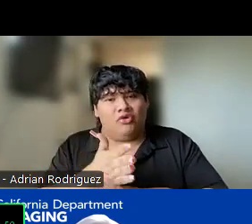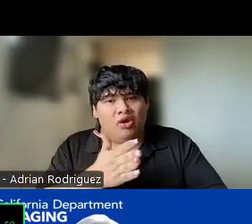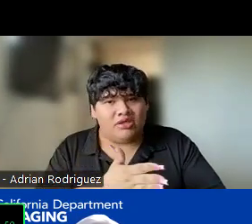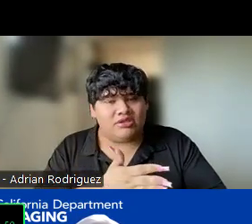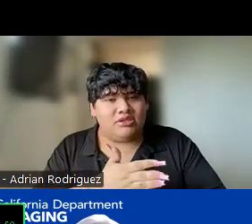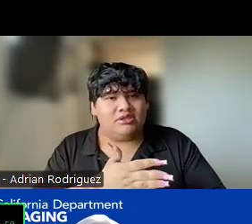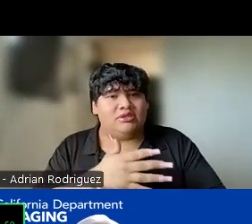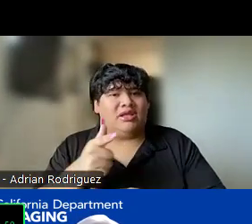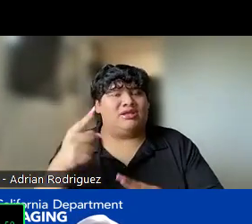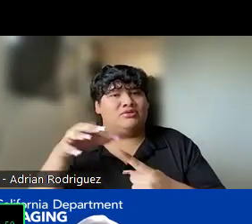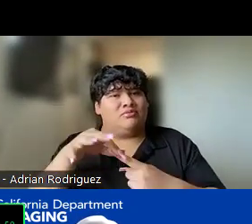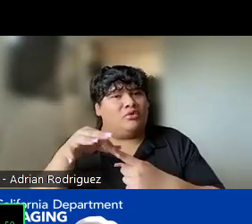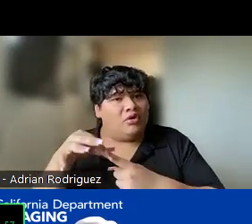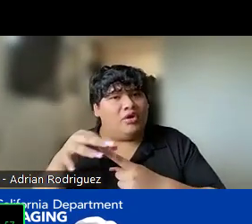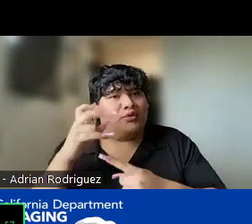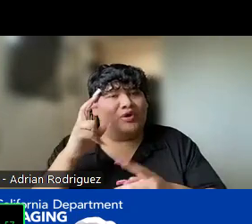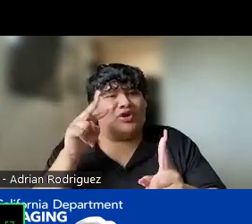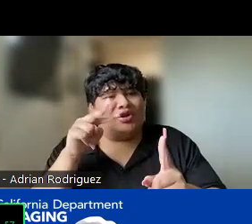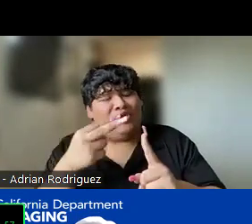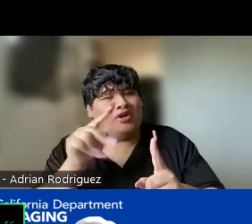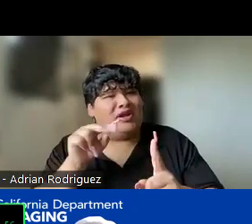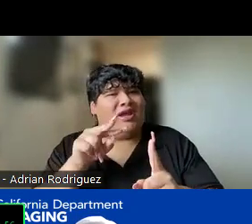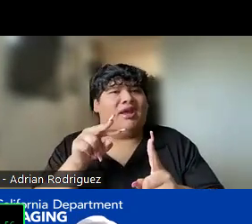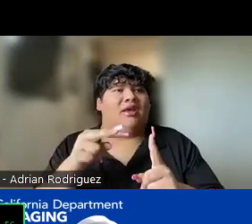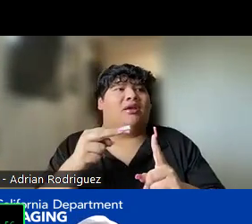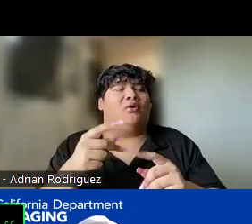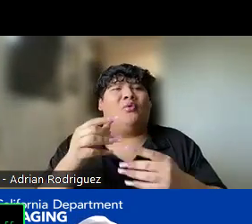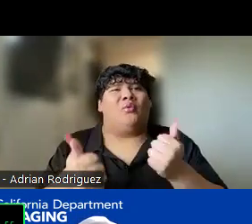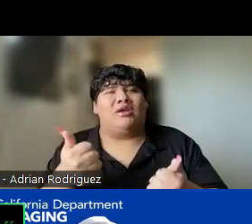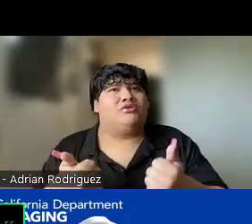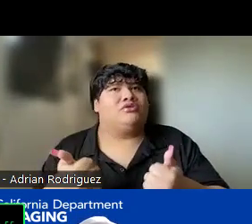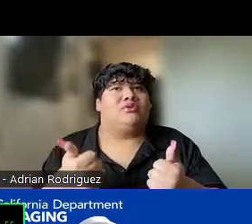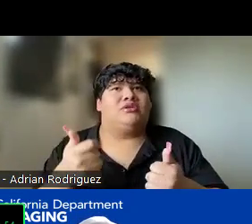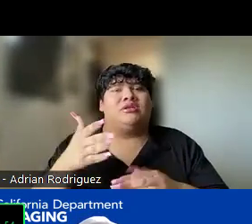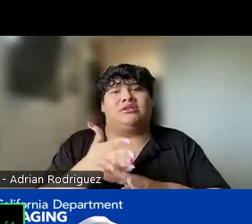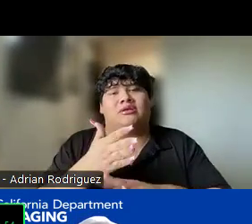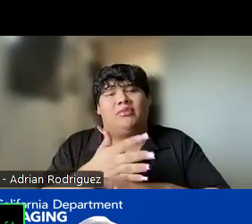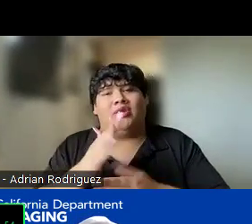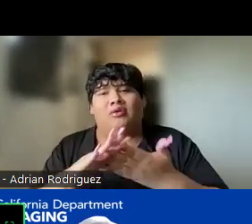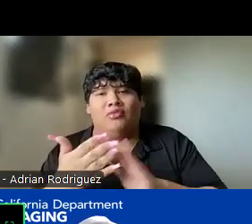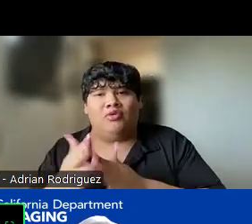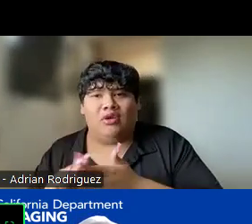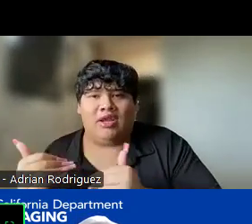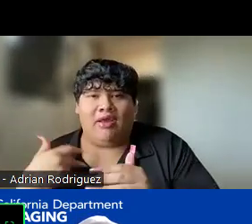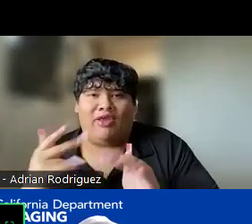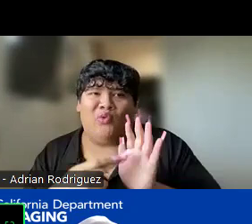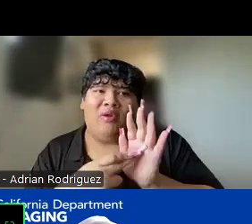at this point, one could look at the Impact Committee has representation of